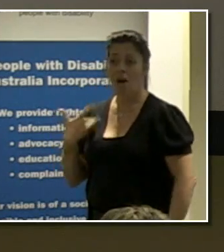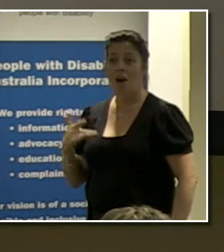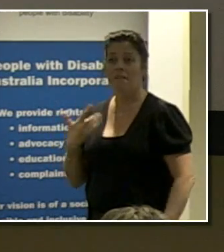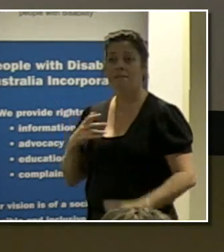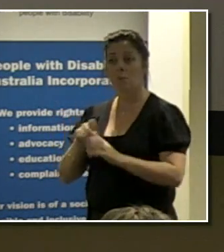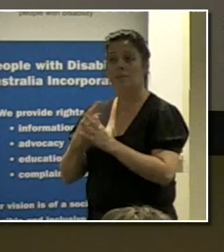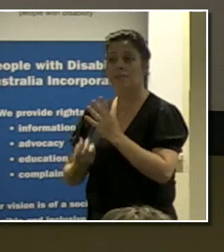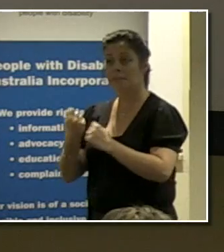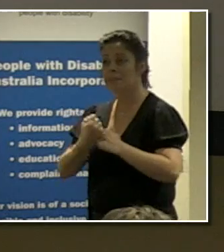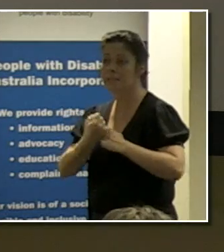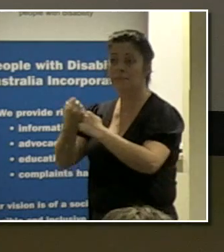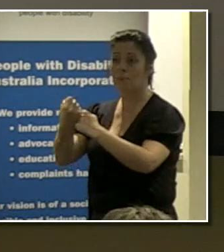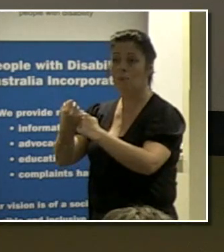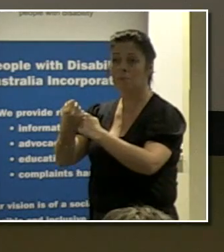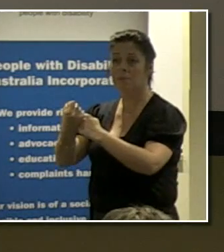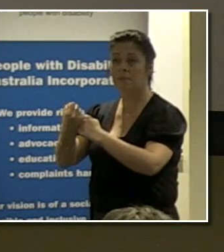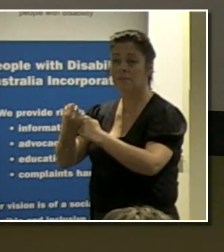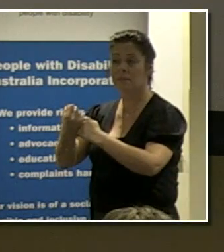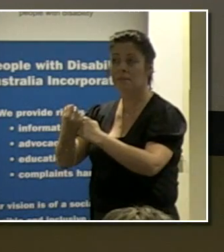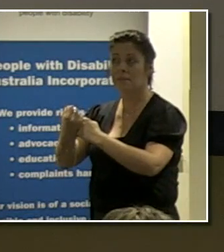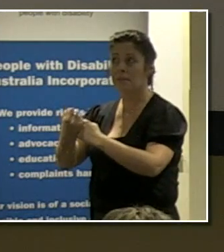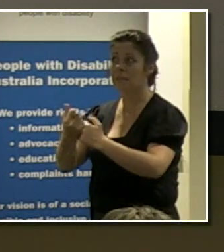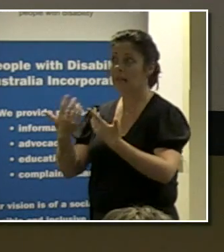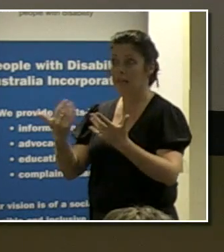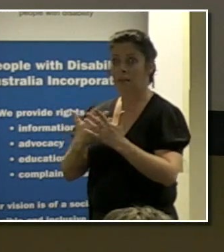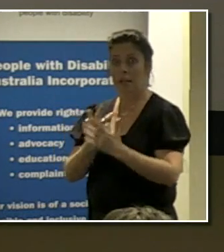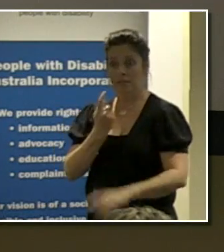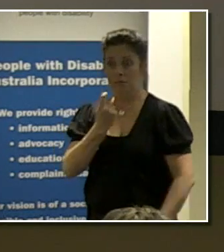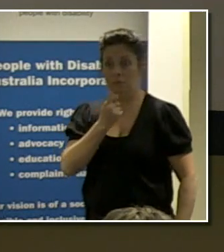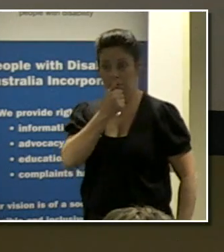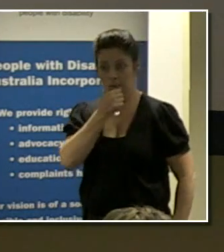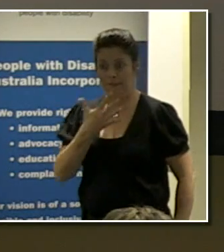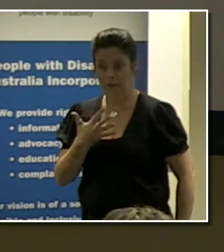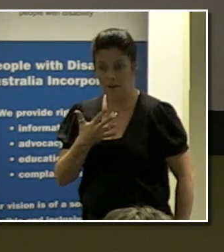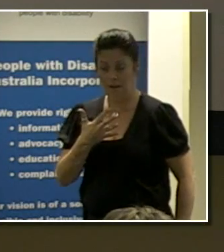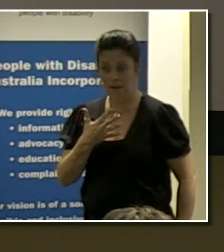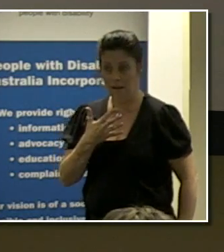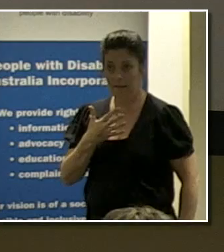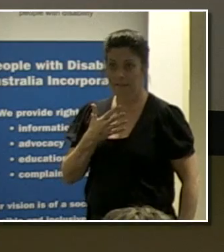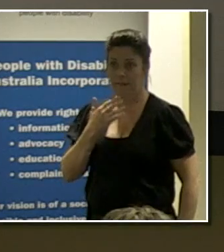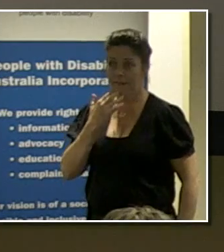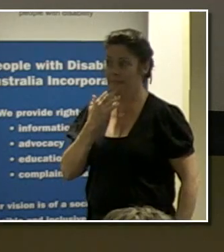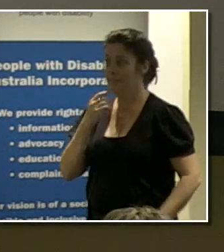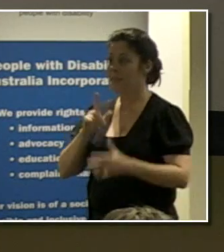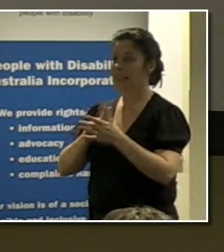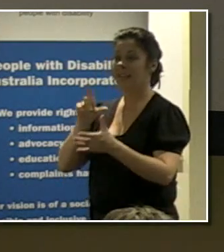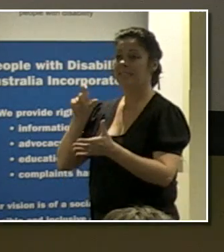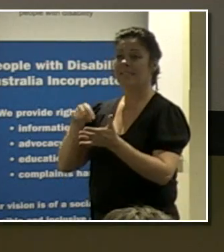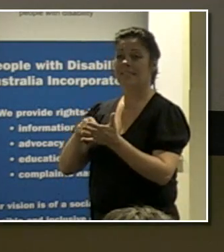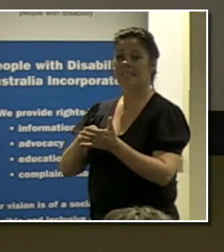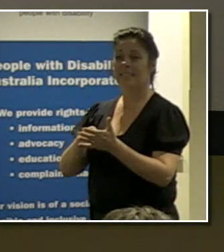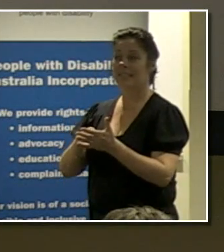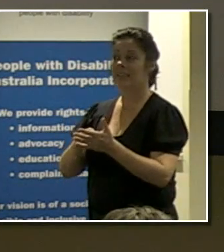are sort of butting up against that 65 years age group. In the ACT, they actually rolled in people